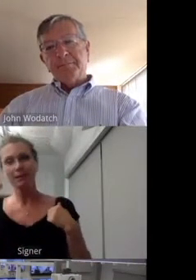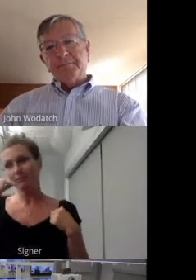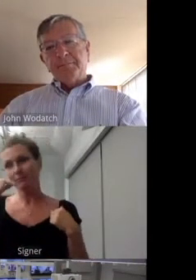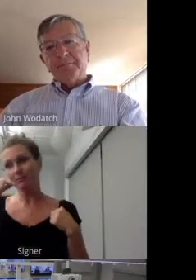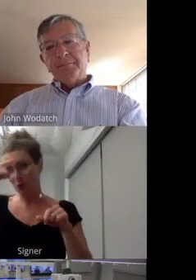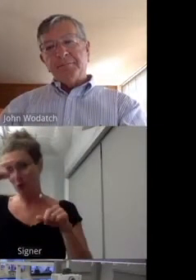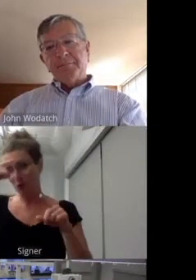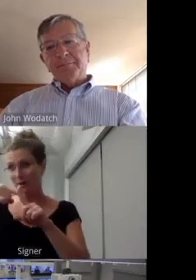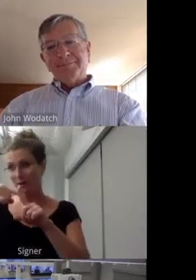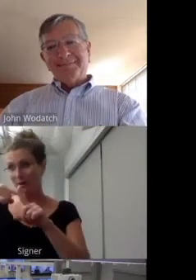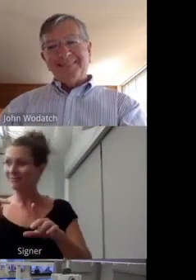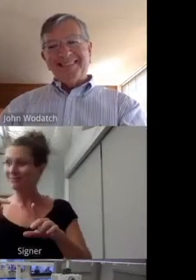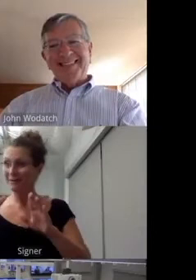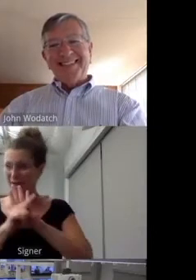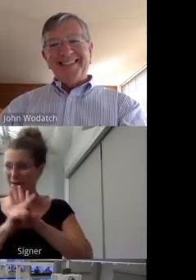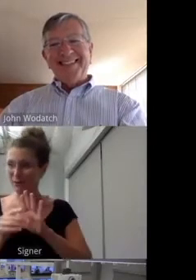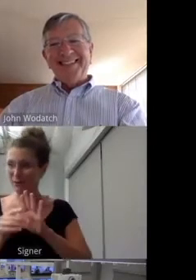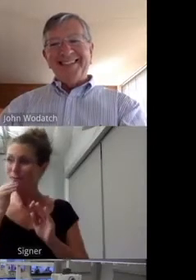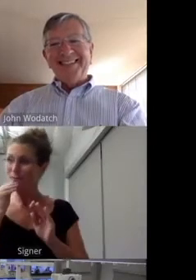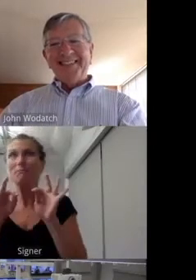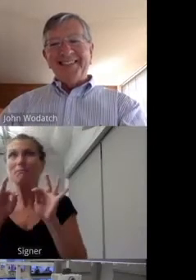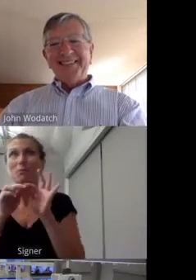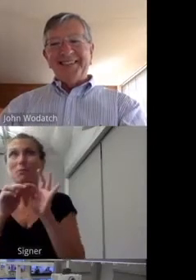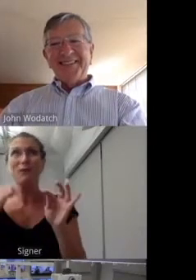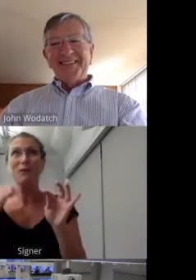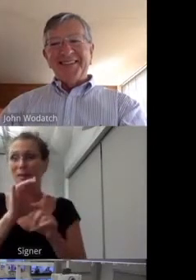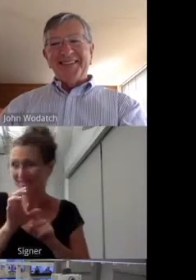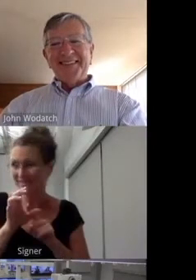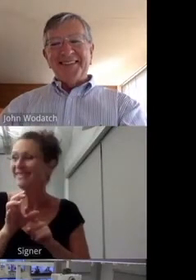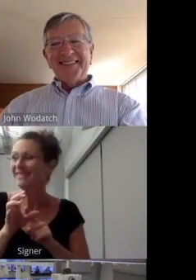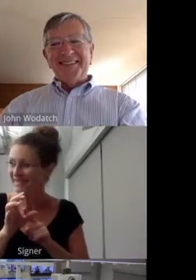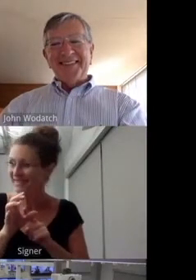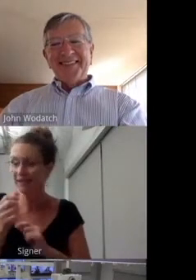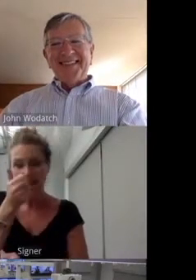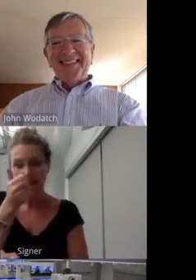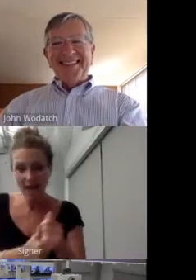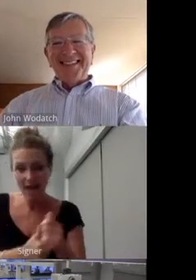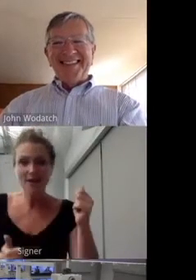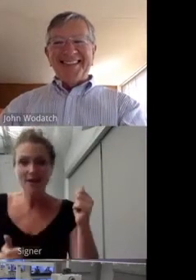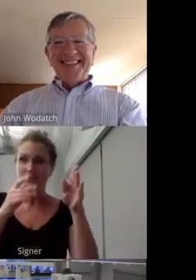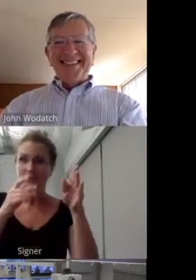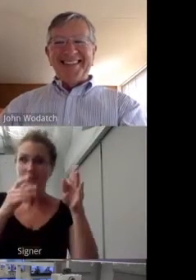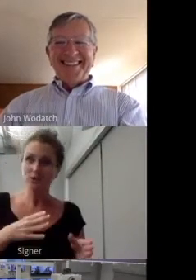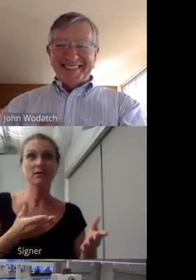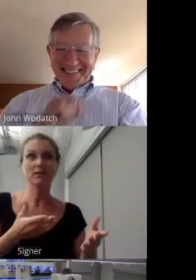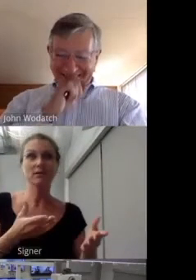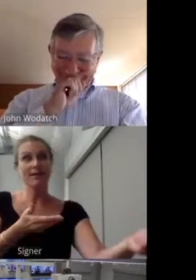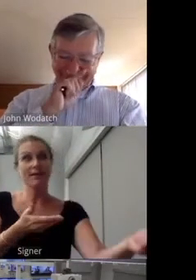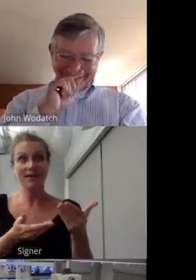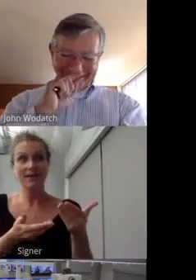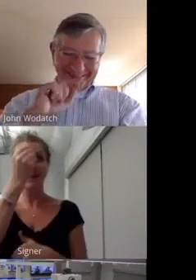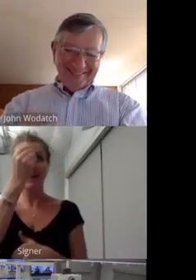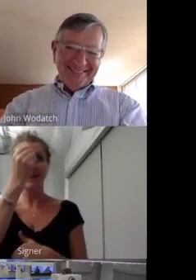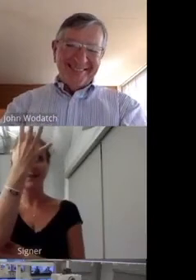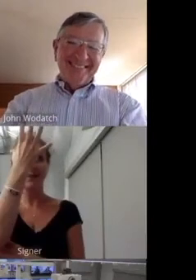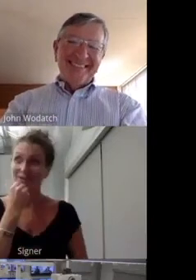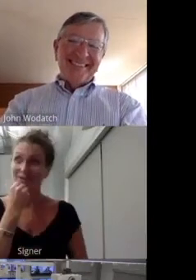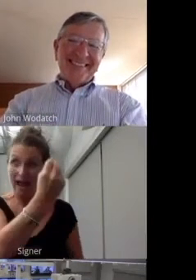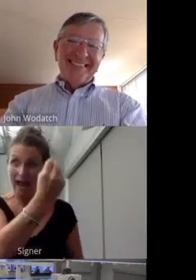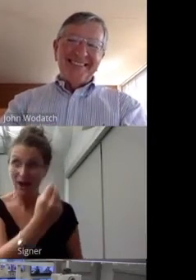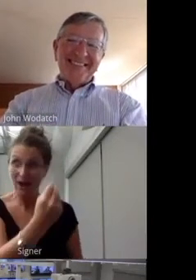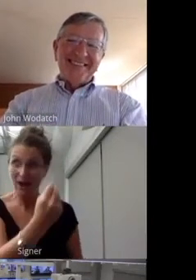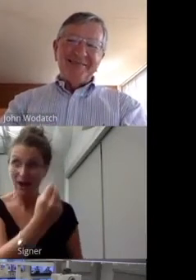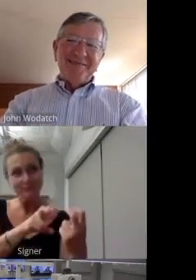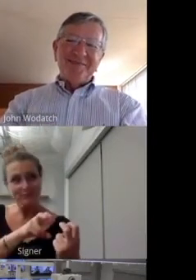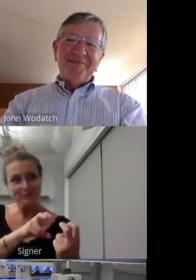took every single cabinet minister out to lunch with the group of people from the disability community and